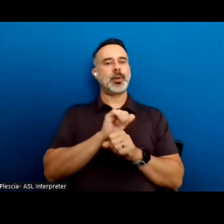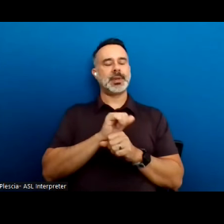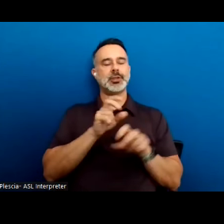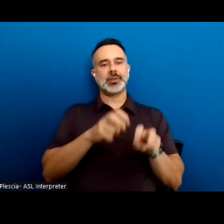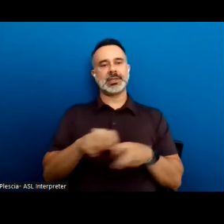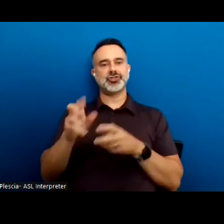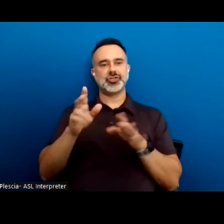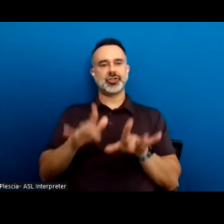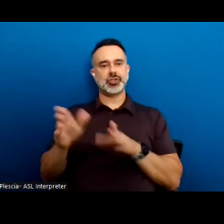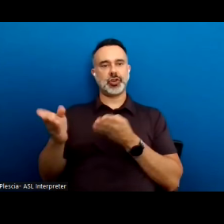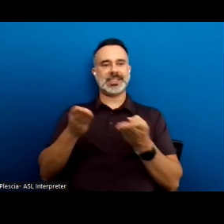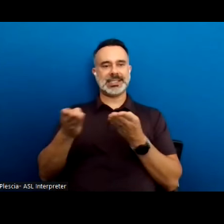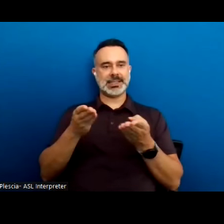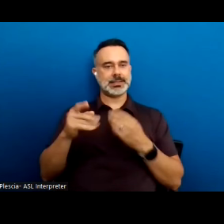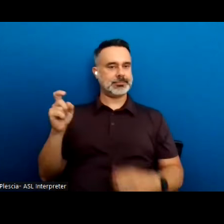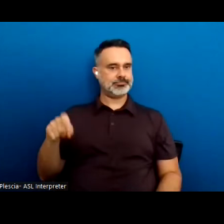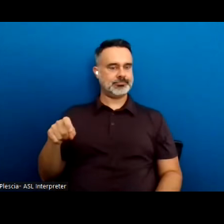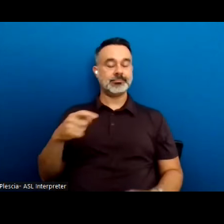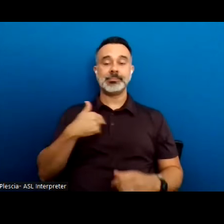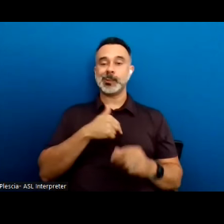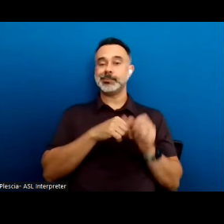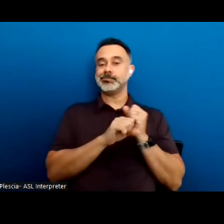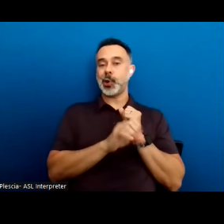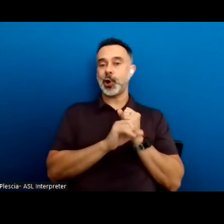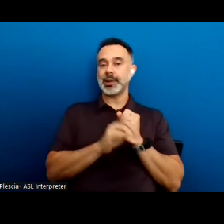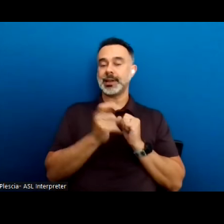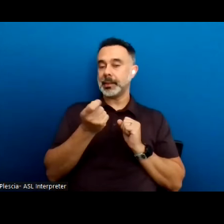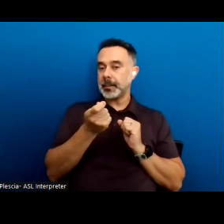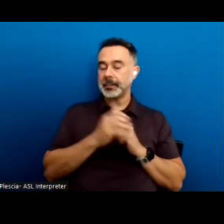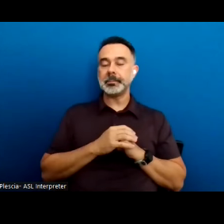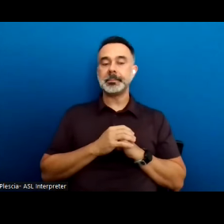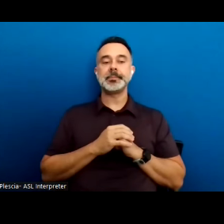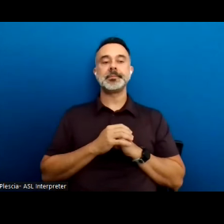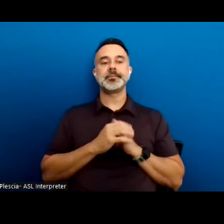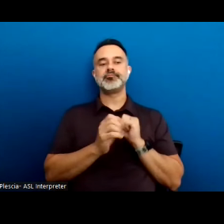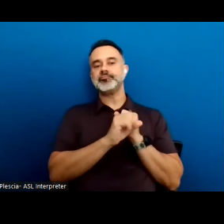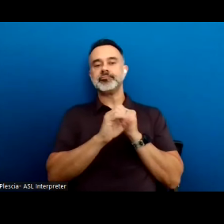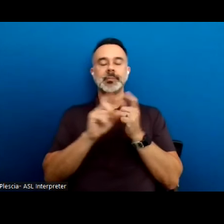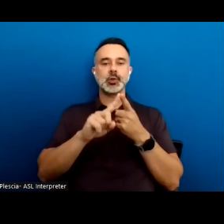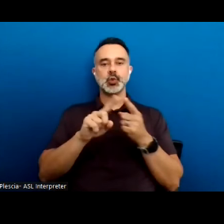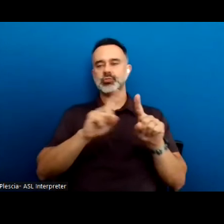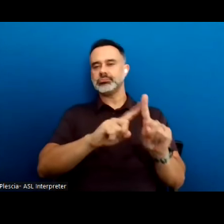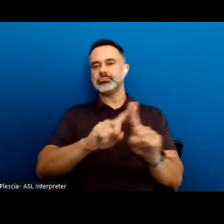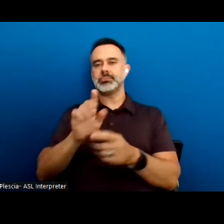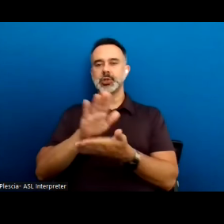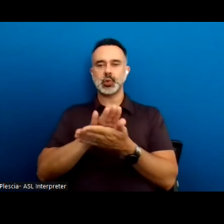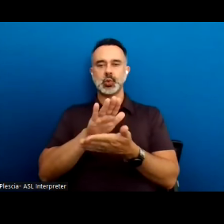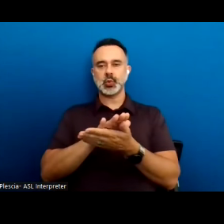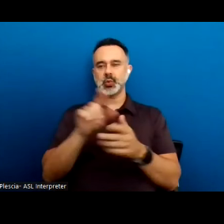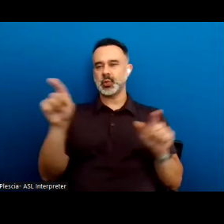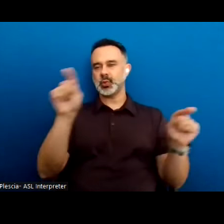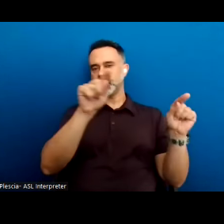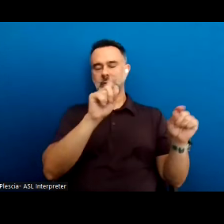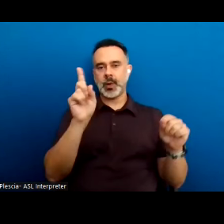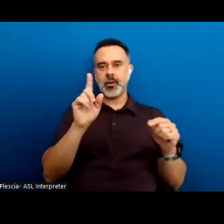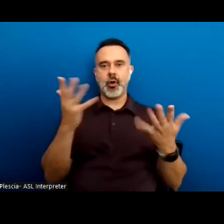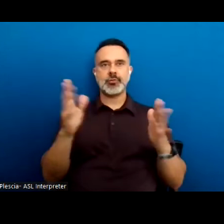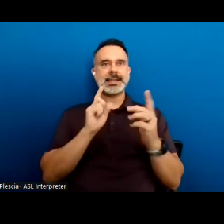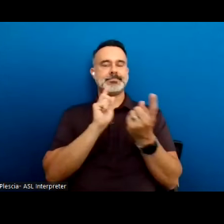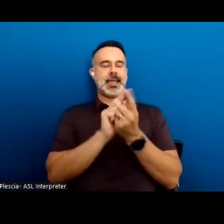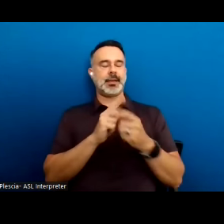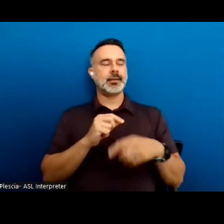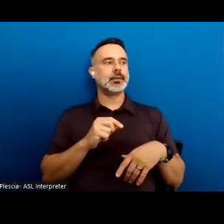services. So we marketed it a little bit out to the schools that we had already met staff and